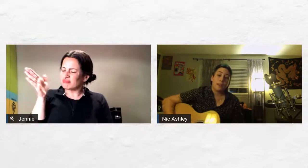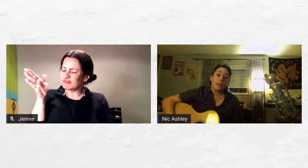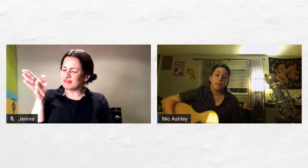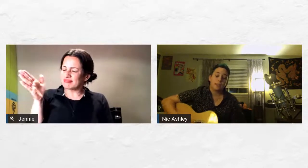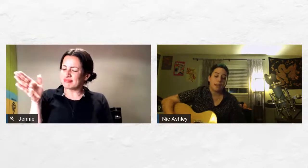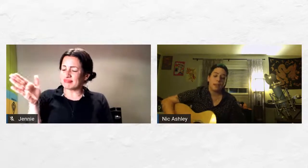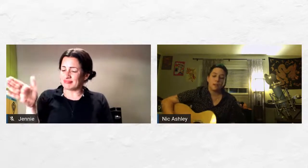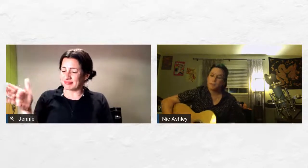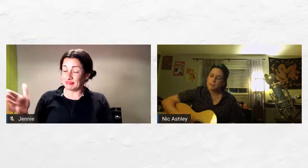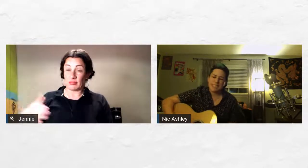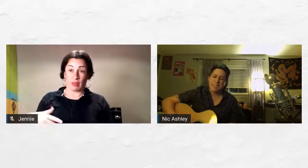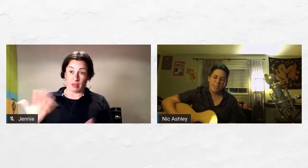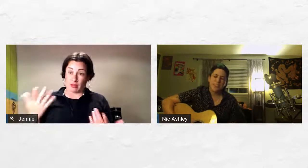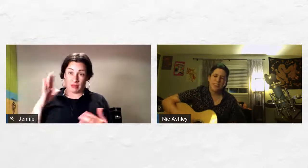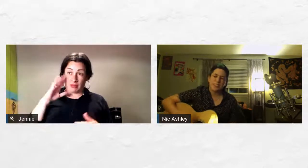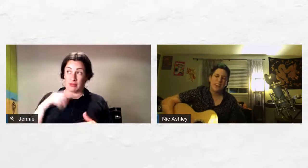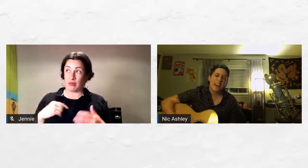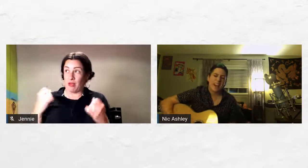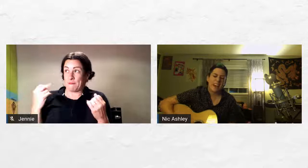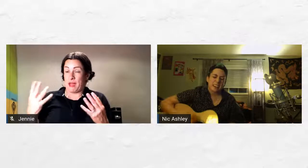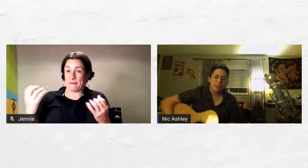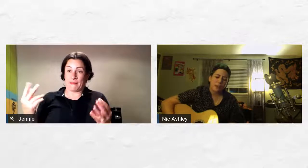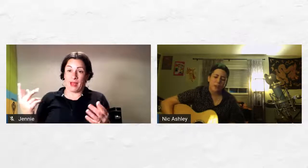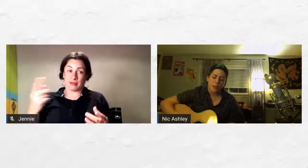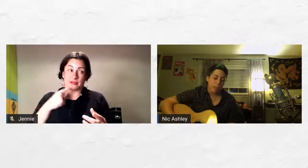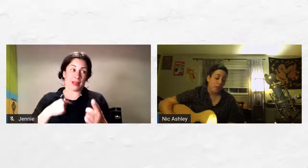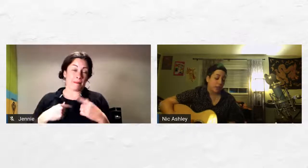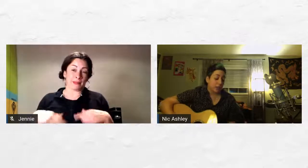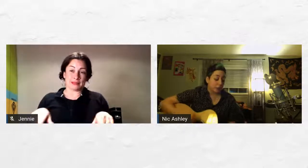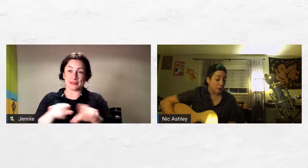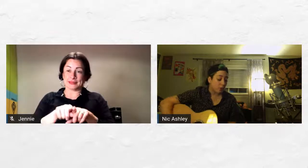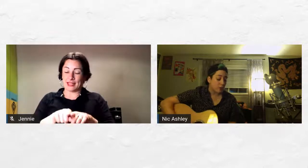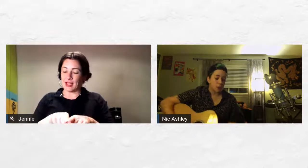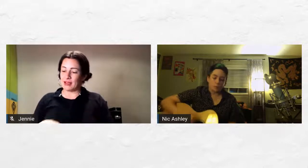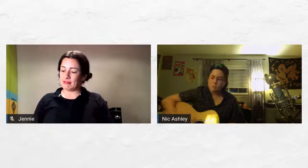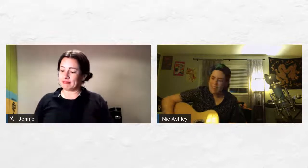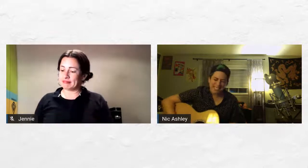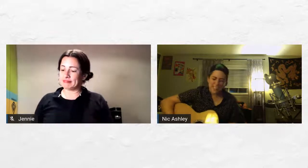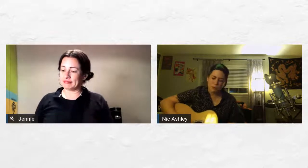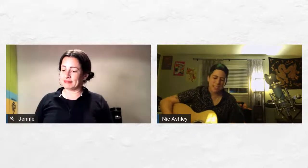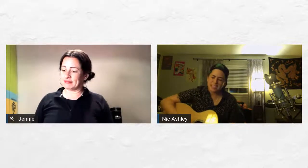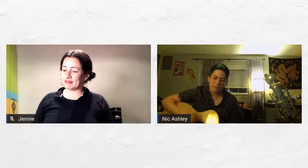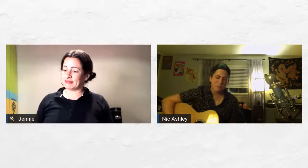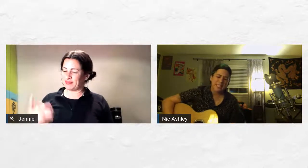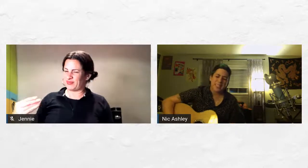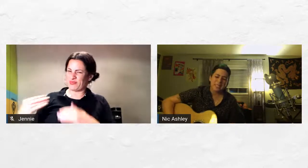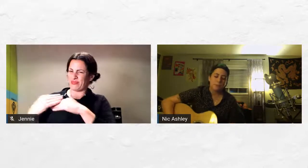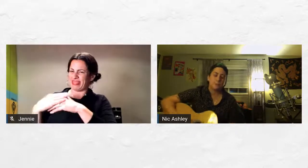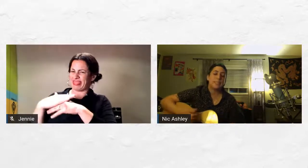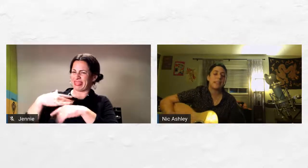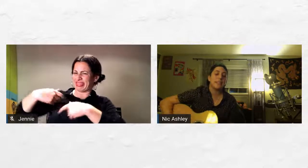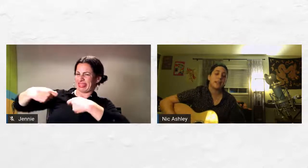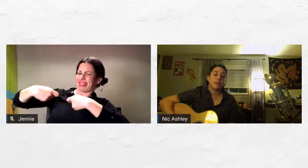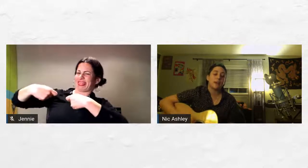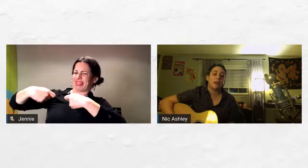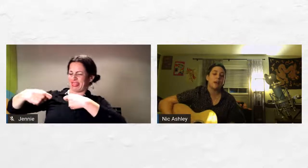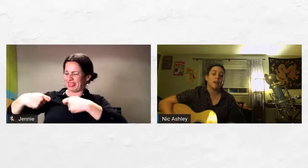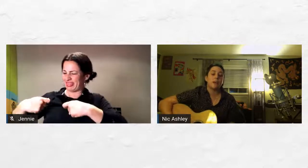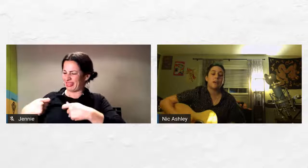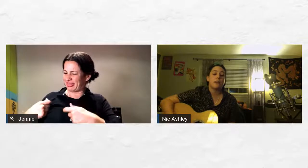How many times have I heard that? Do you mess with me